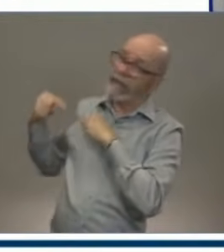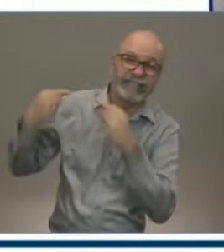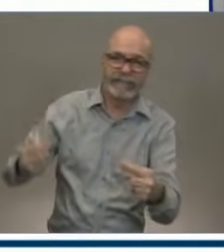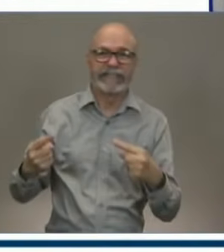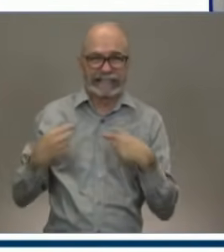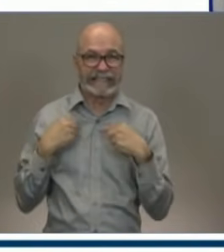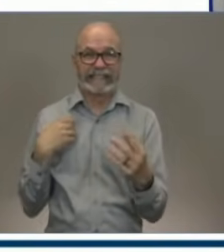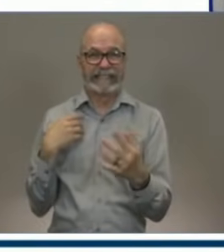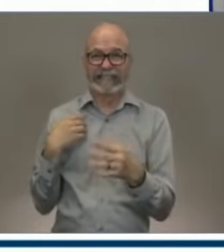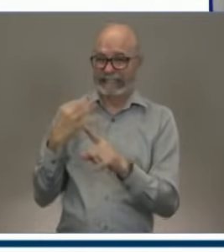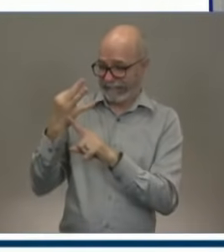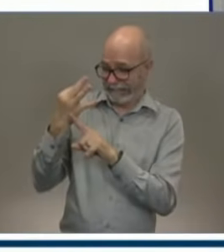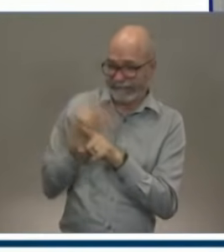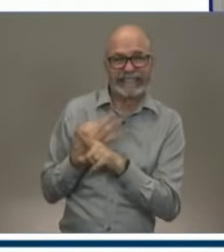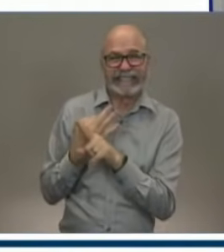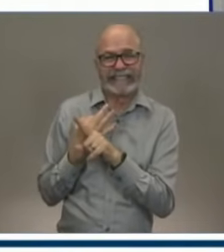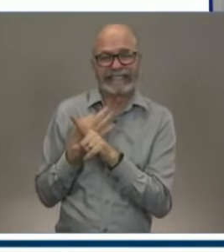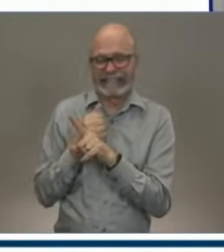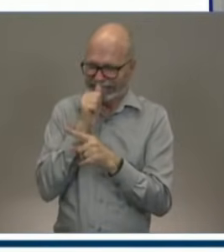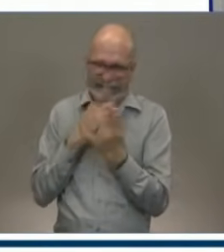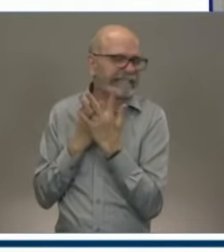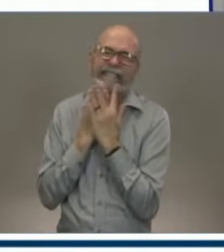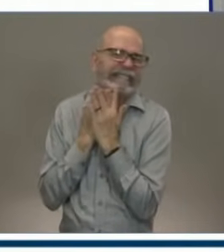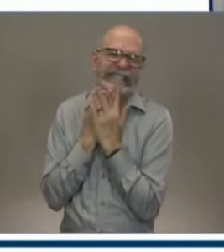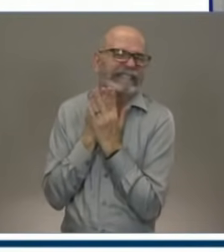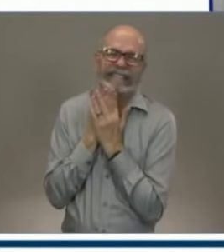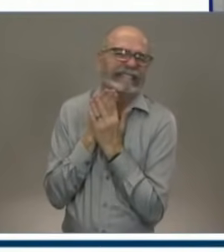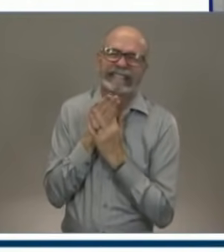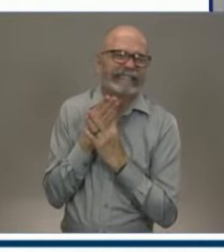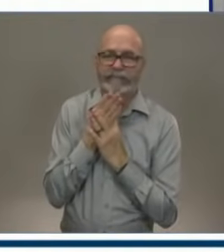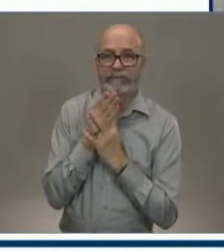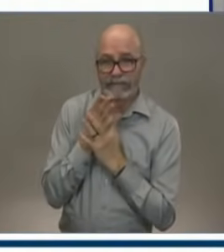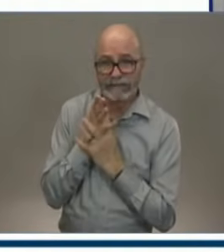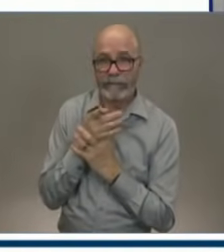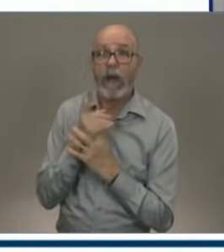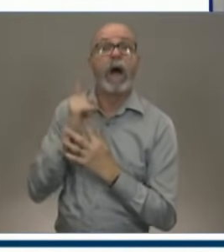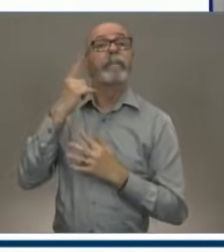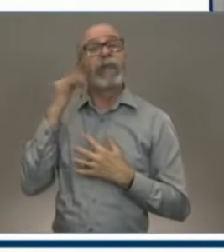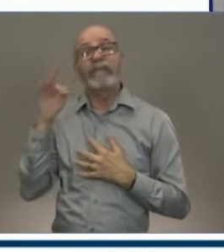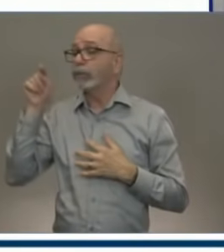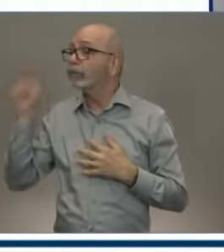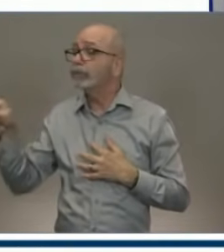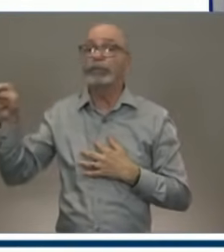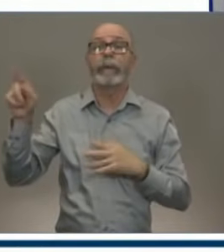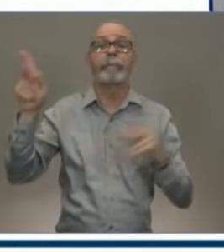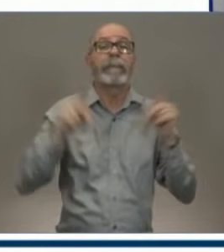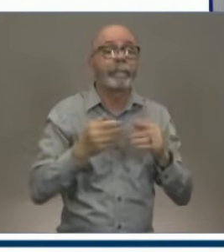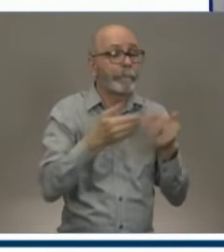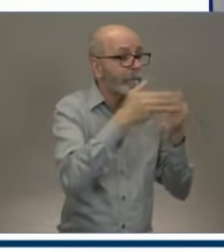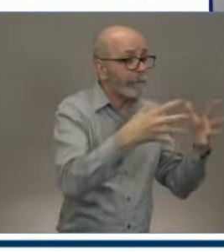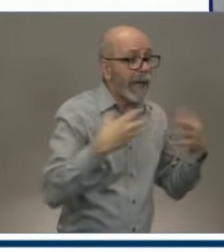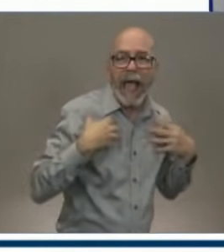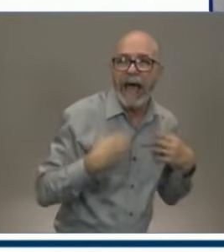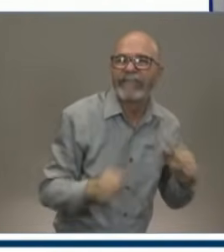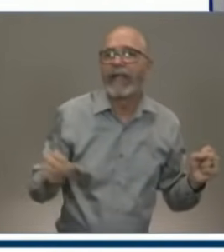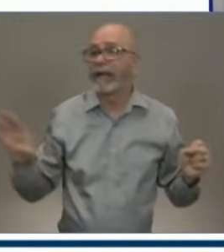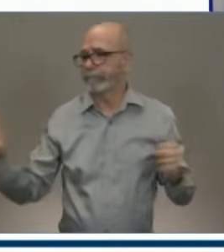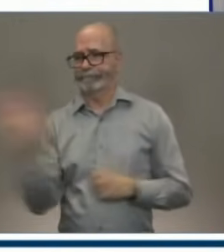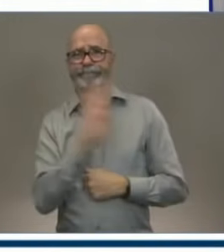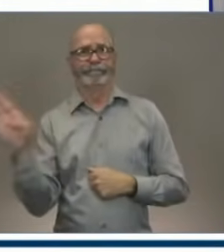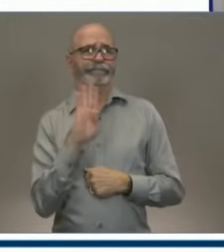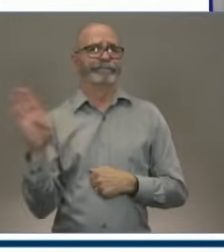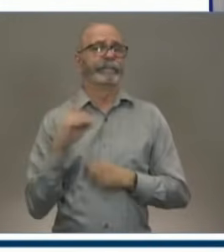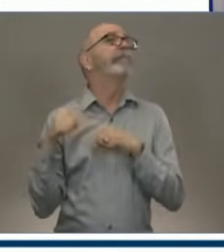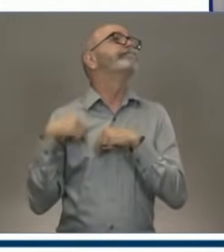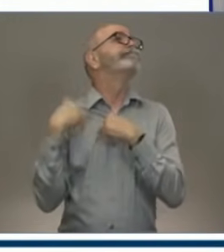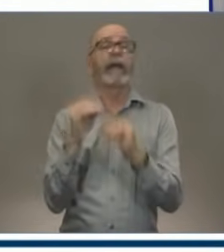The private conversations you have with public health will be private between you and public health. Please tell them everything, all